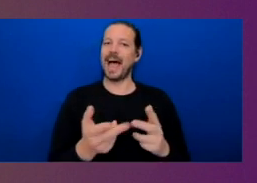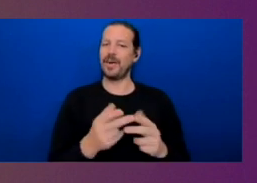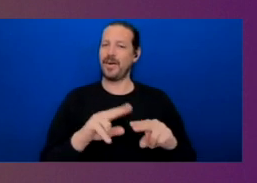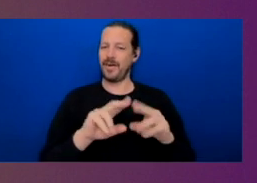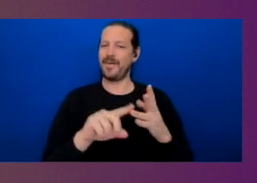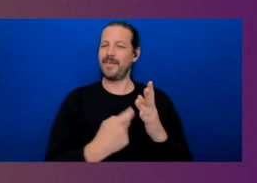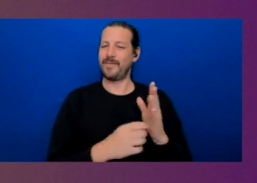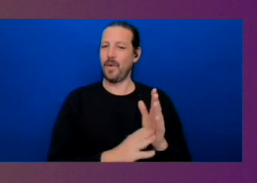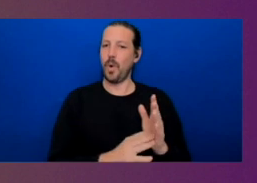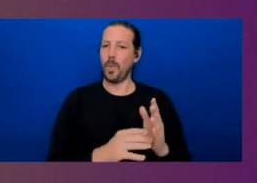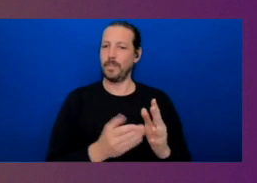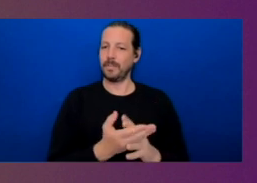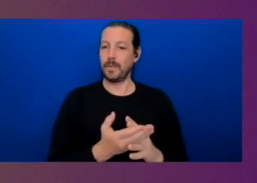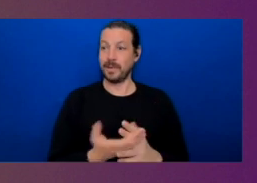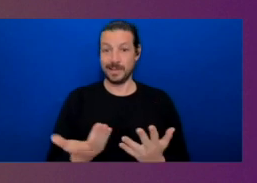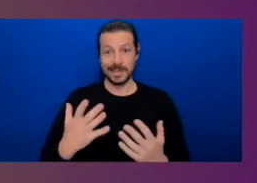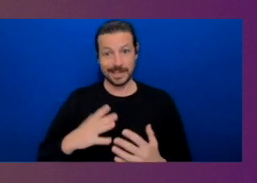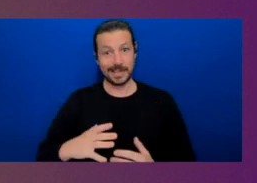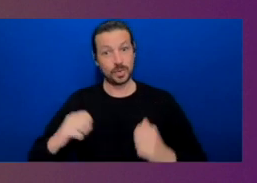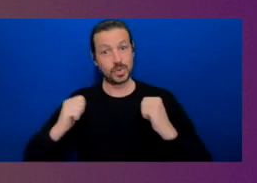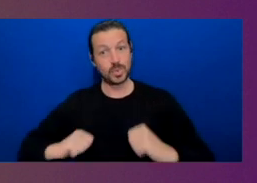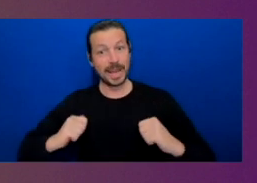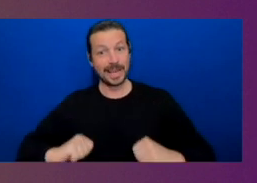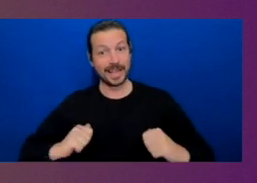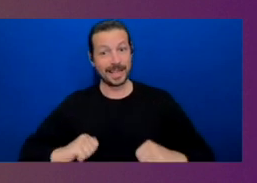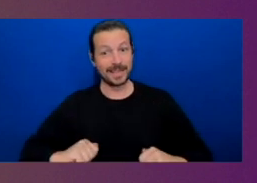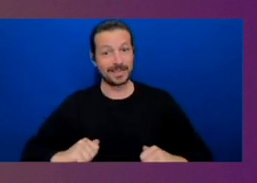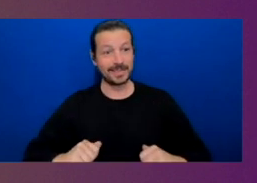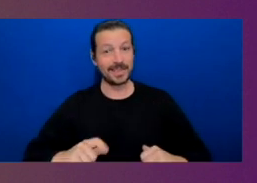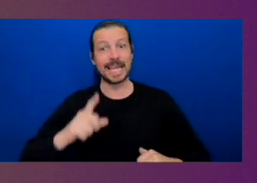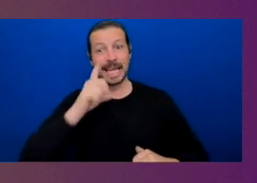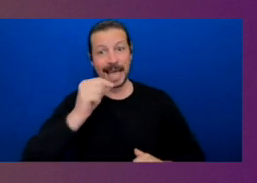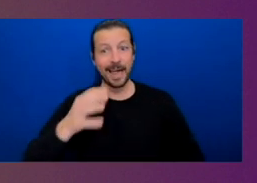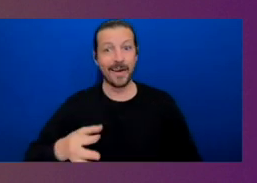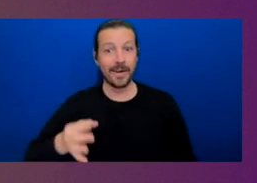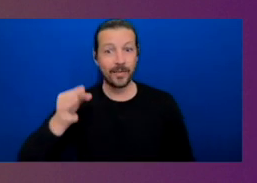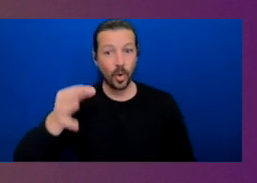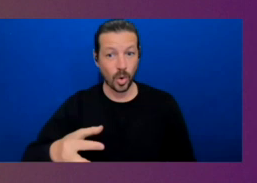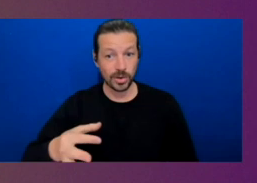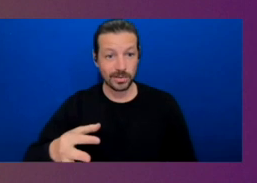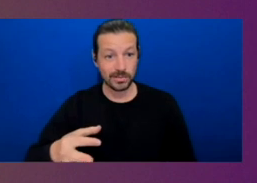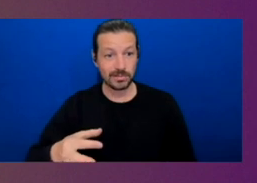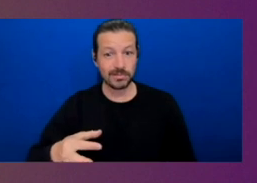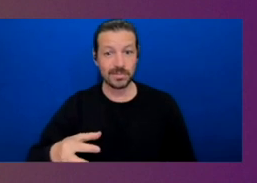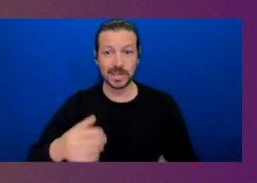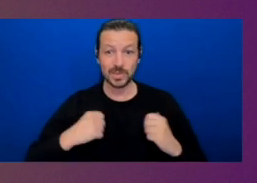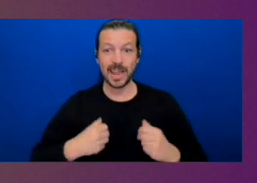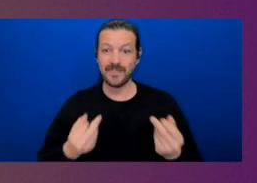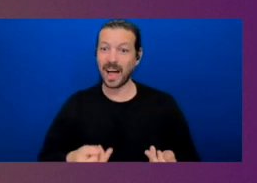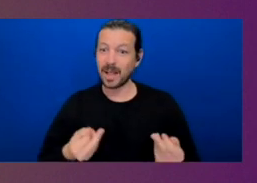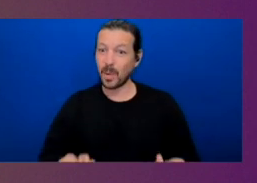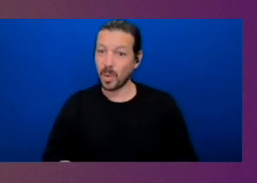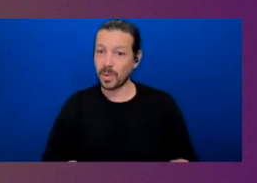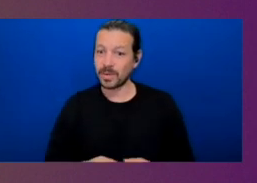have there is training that is affordable and available. So it has to be available first, and then it has to